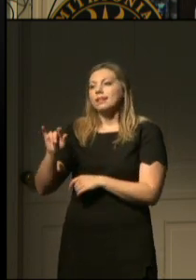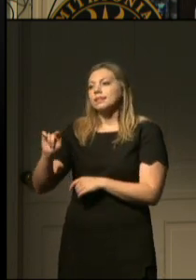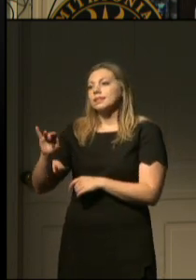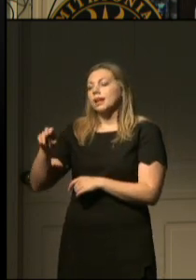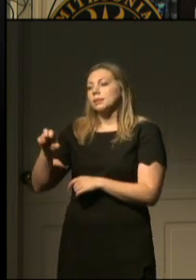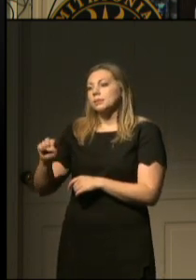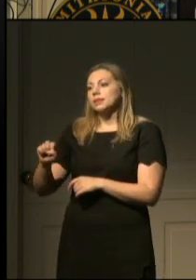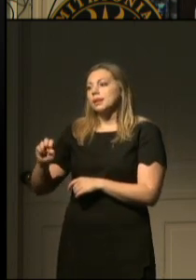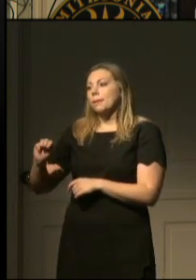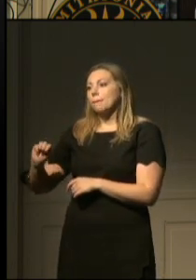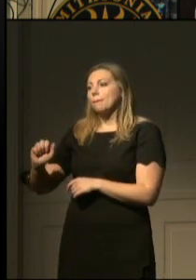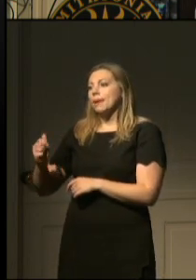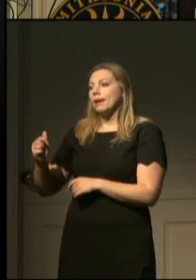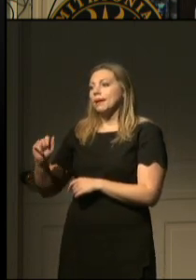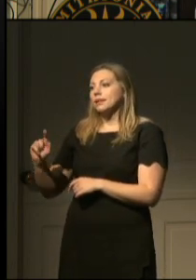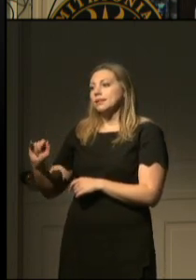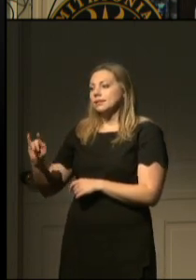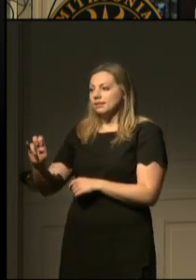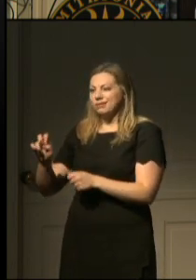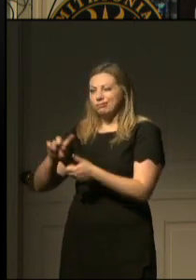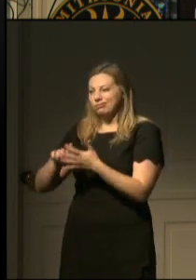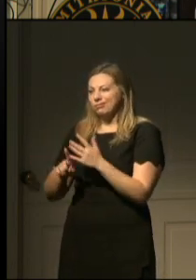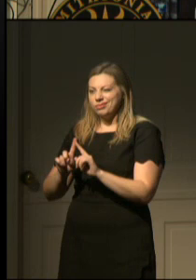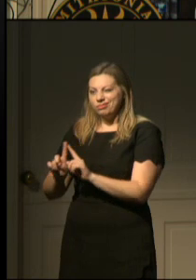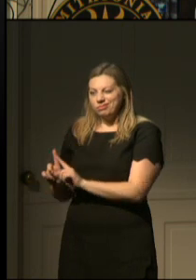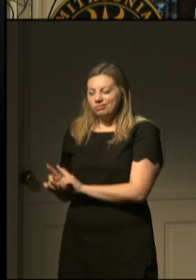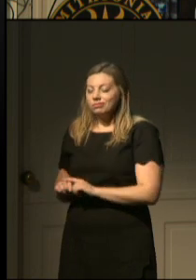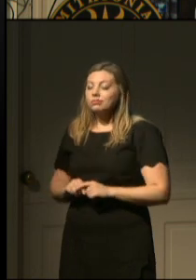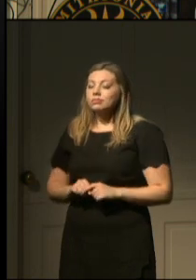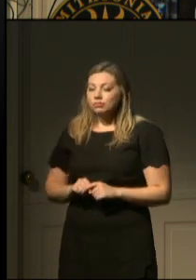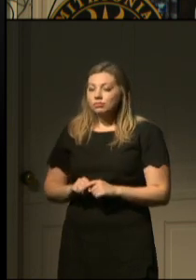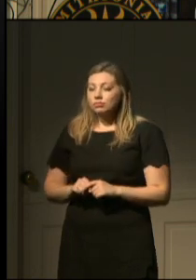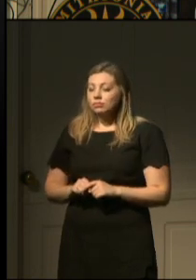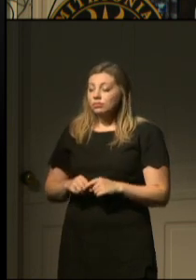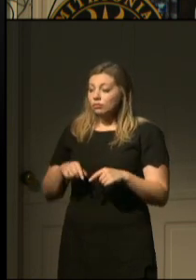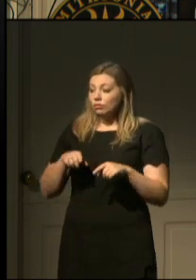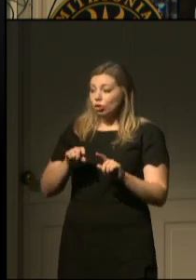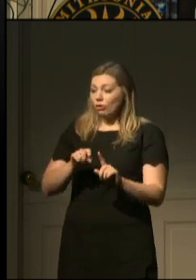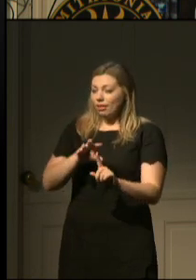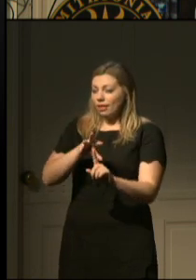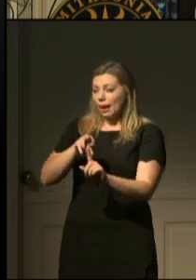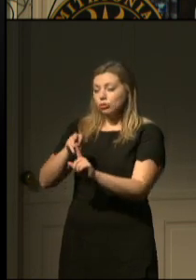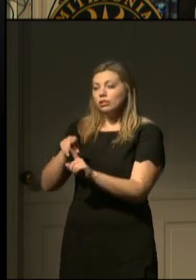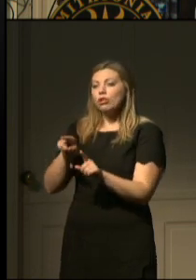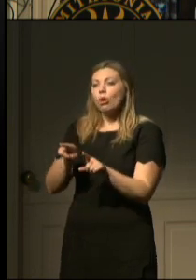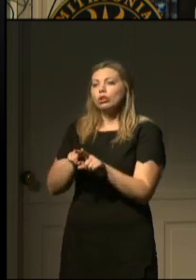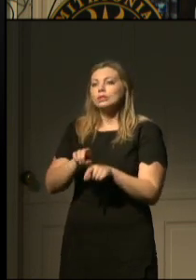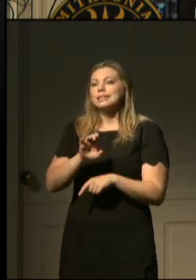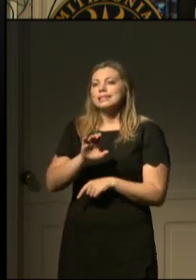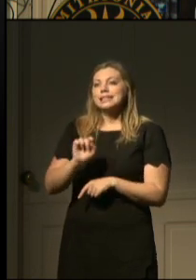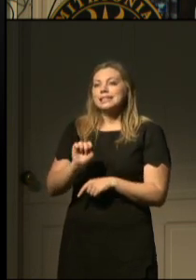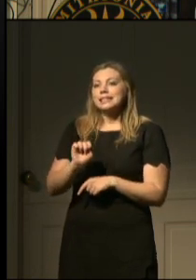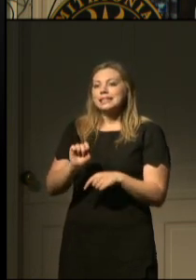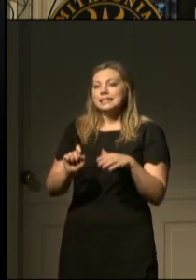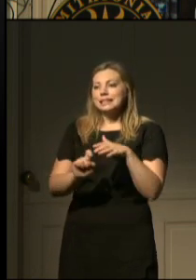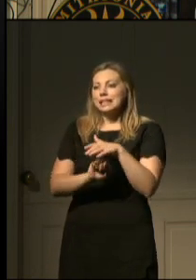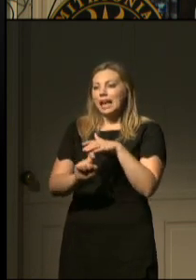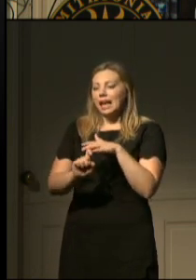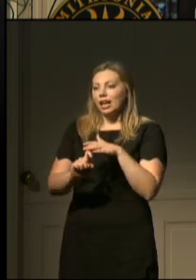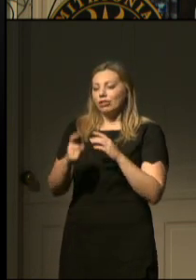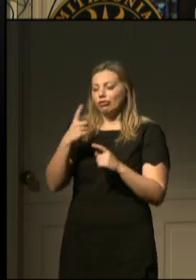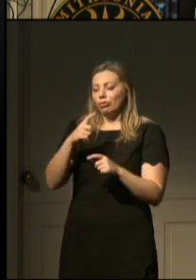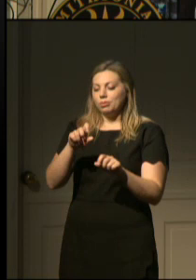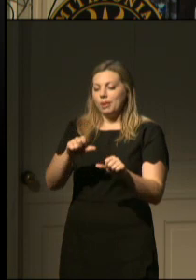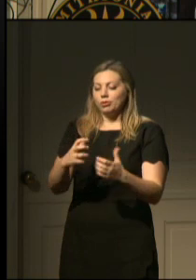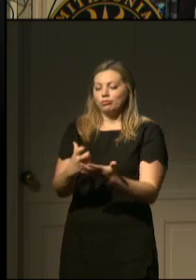ours. It actually also, during the capture, they also CT scanned the suit to be able to get the internals.